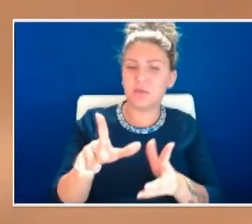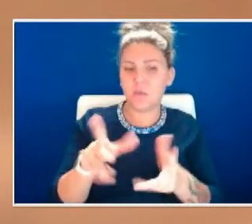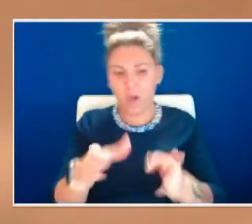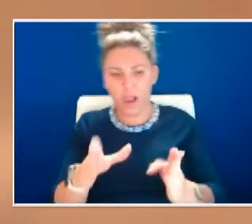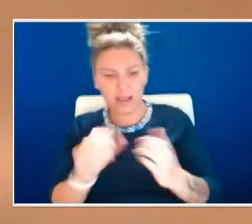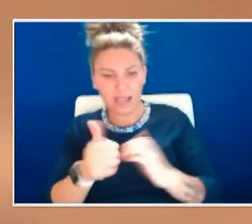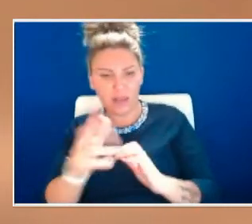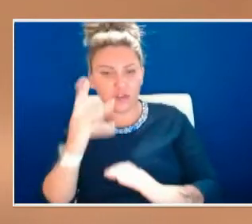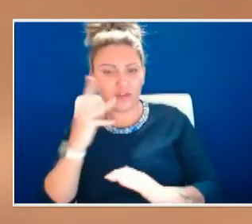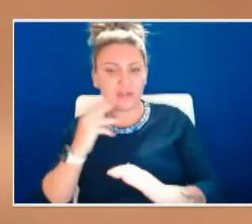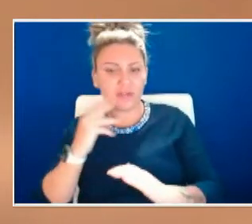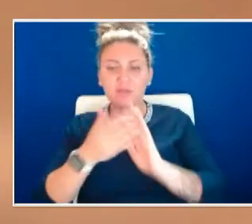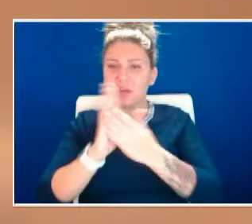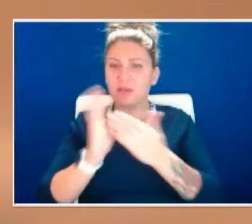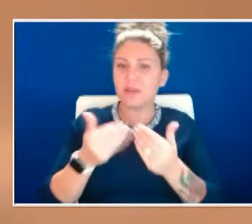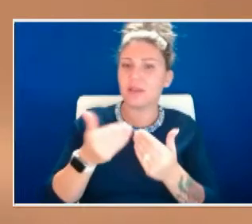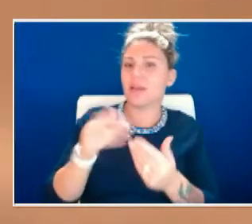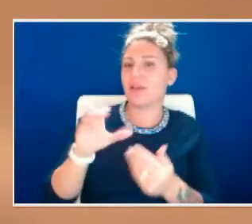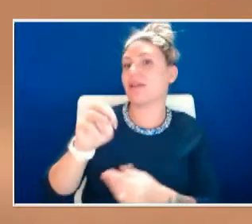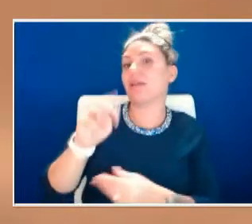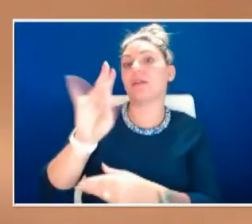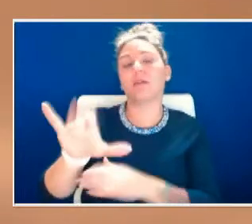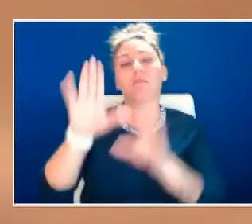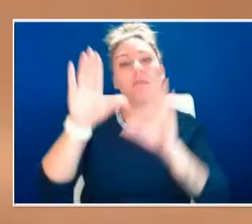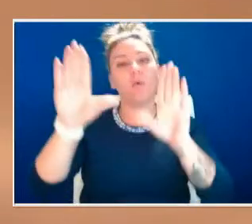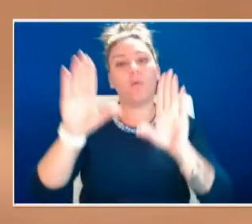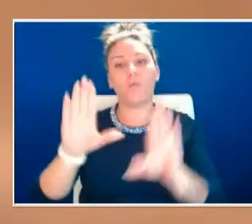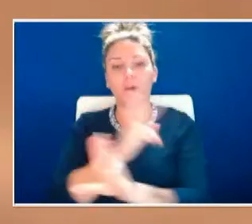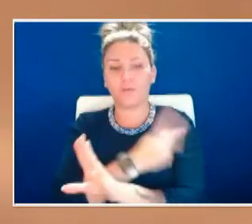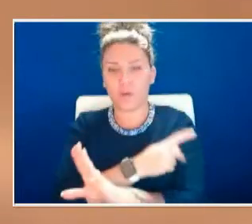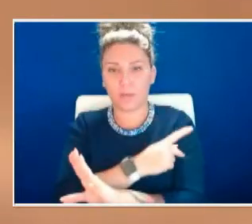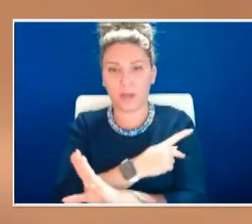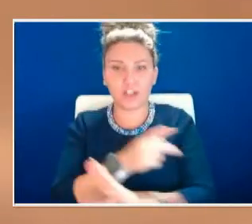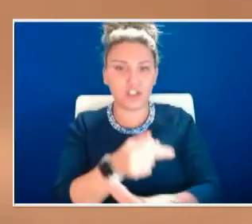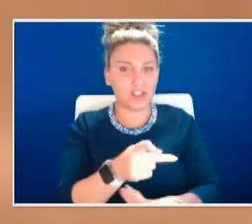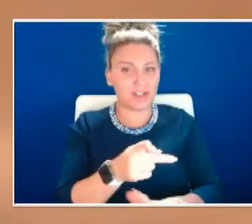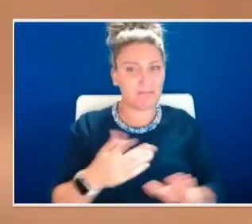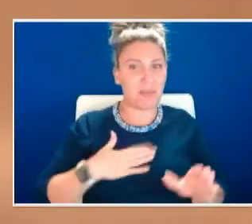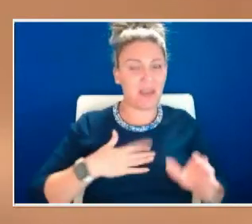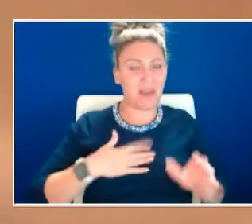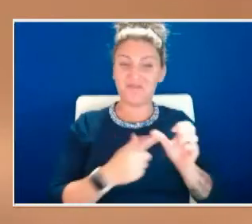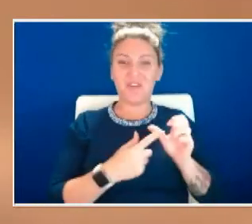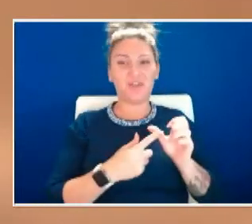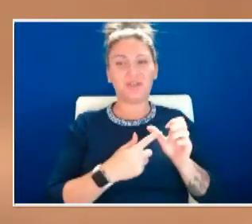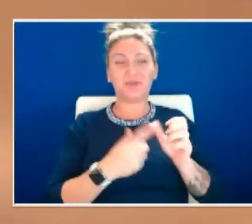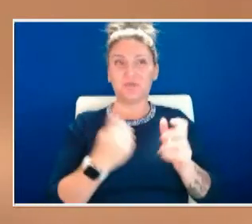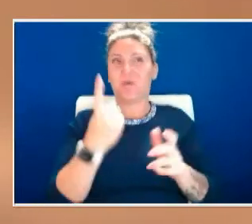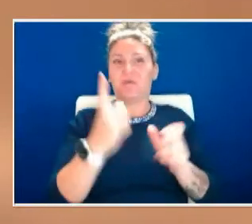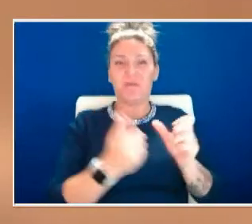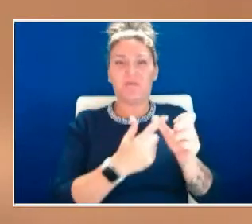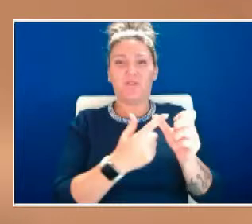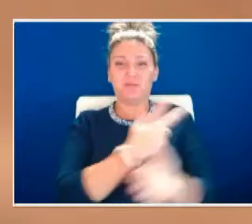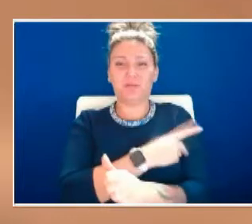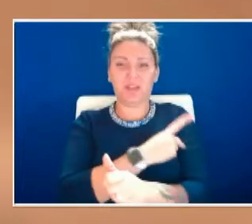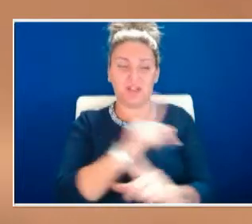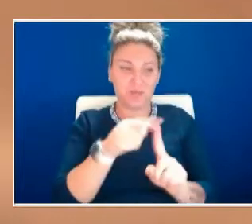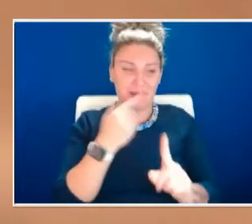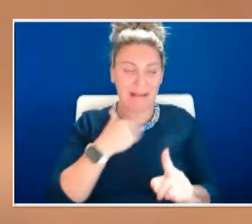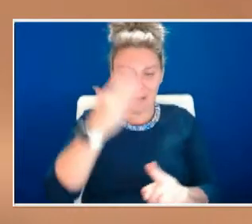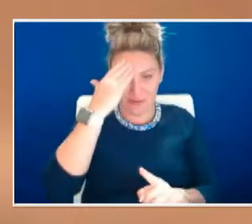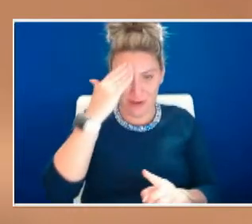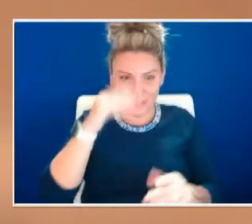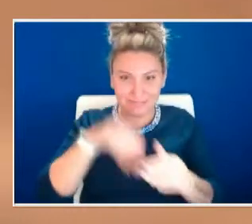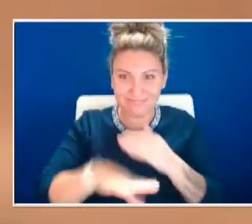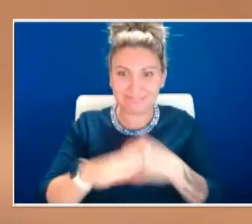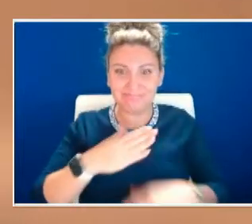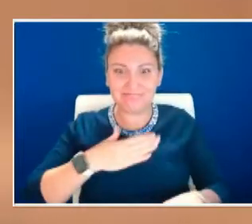know, Cami is a wonderful patient. She's one of my very first ones, and whenever I know she's coming in,